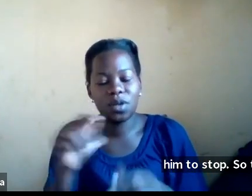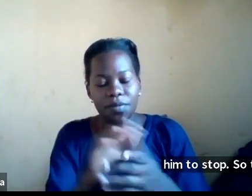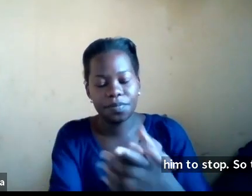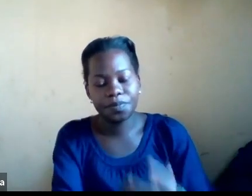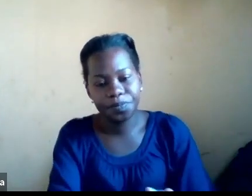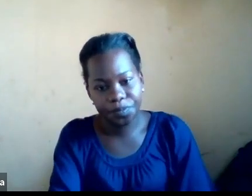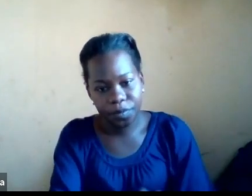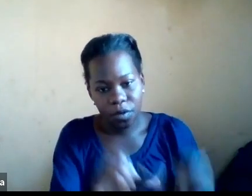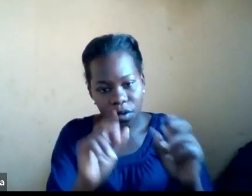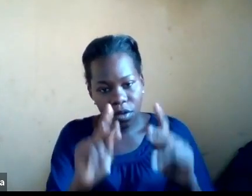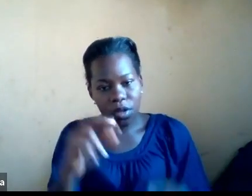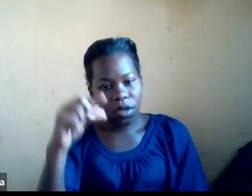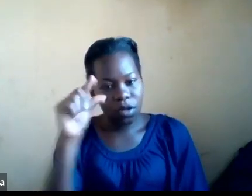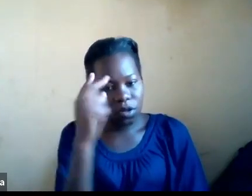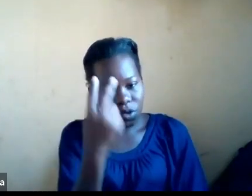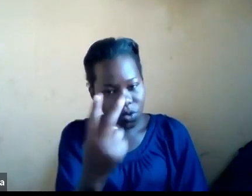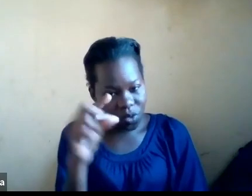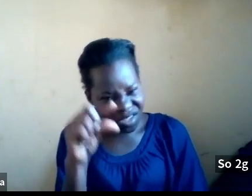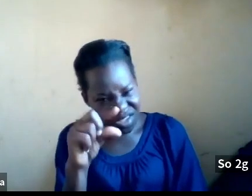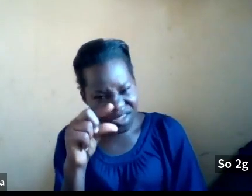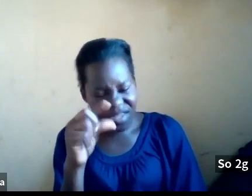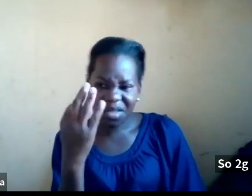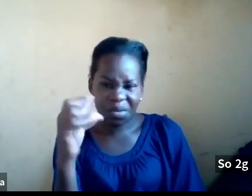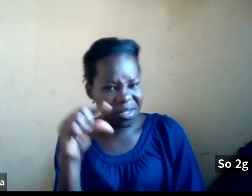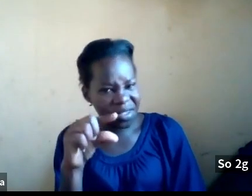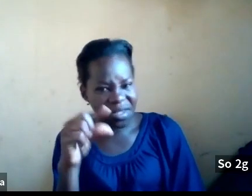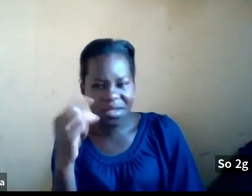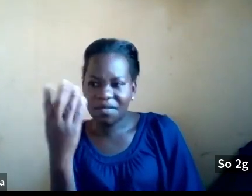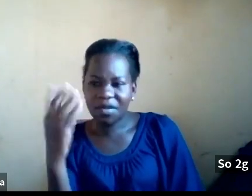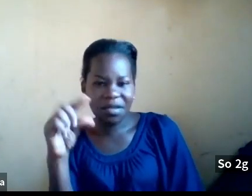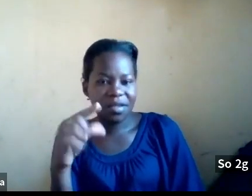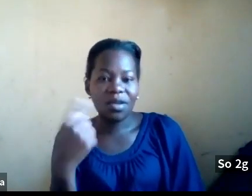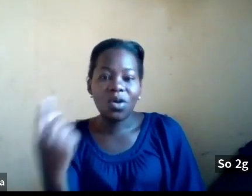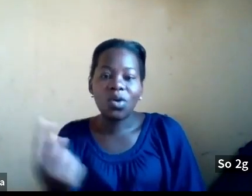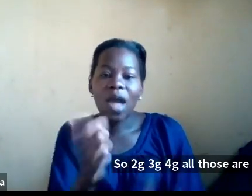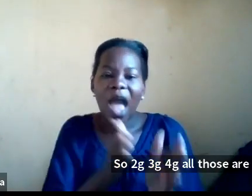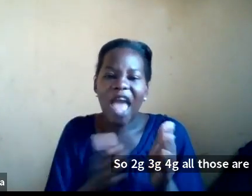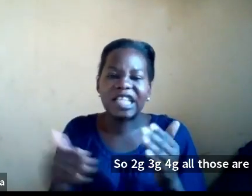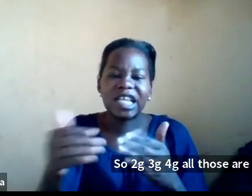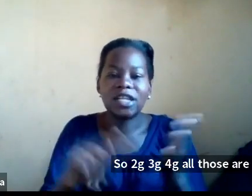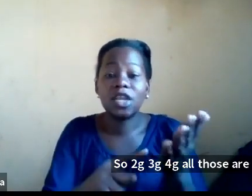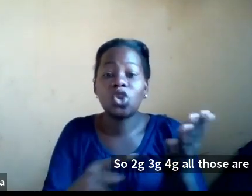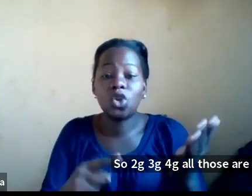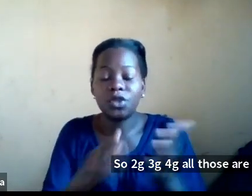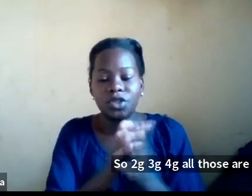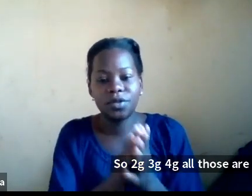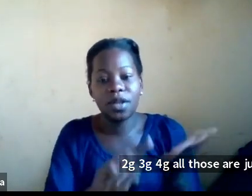So 2G, 3G, 4G, all those are just basically access technologies. And